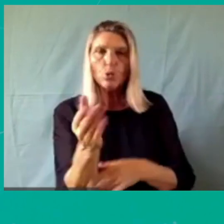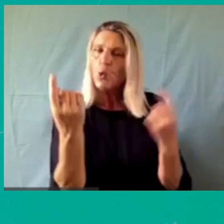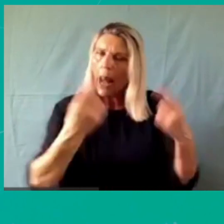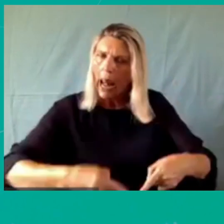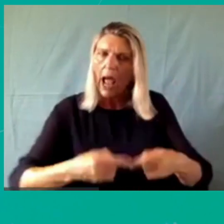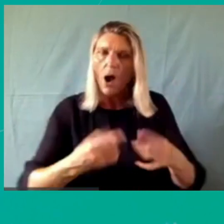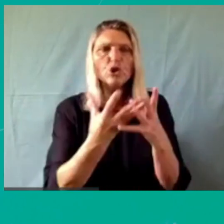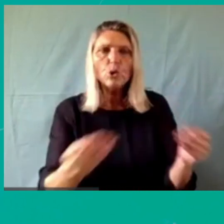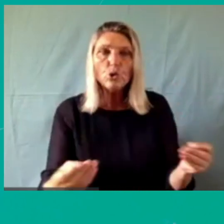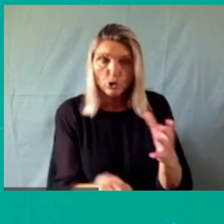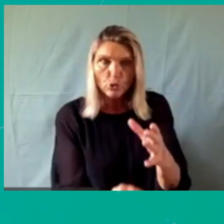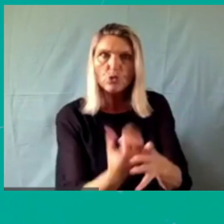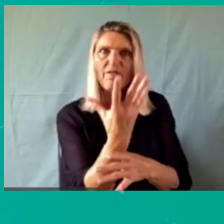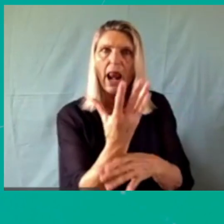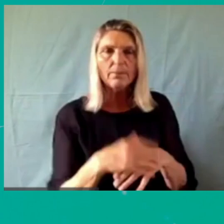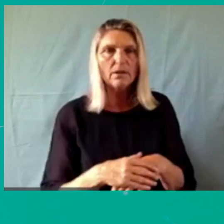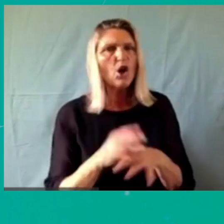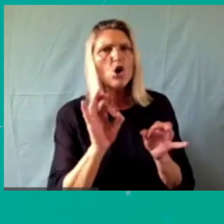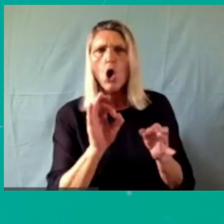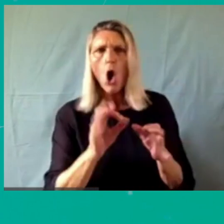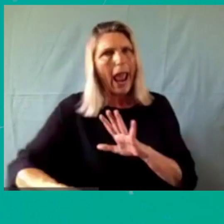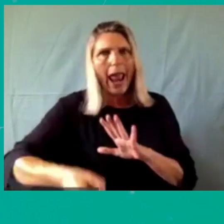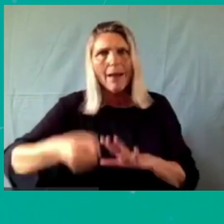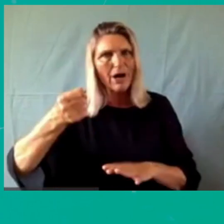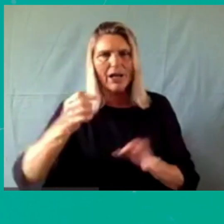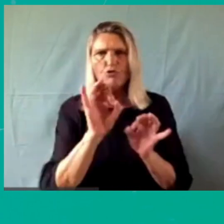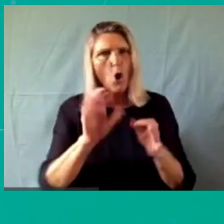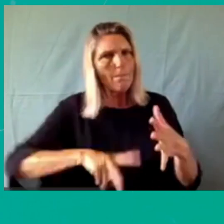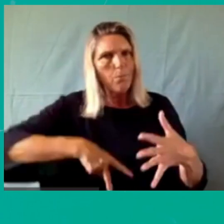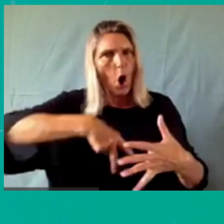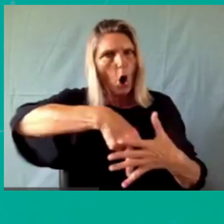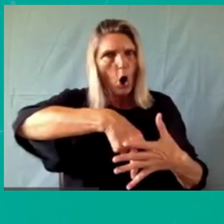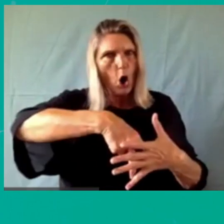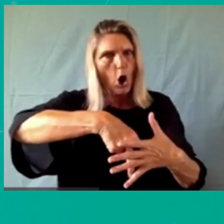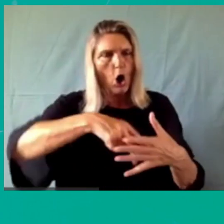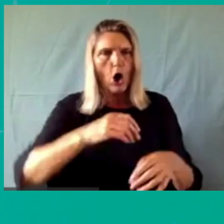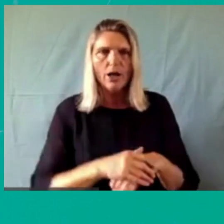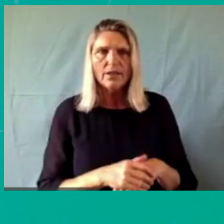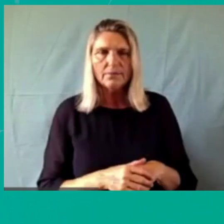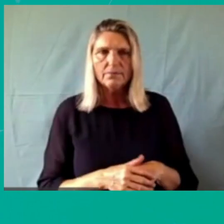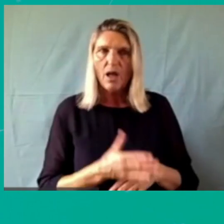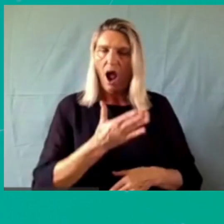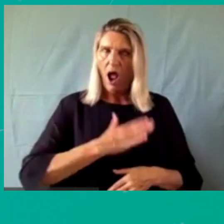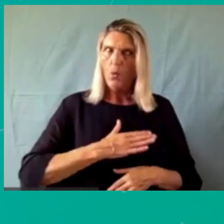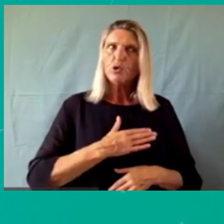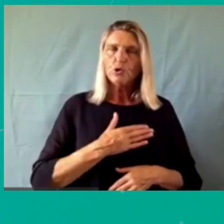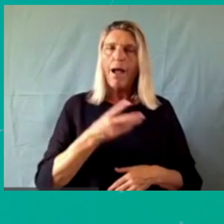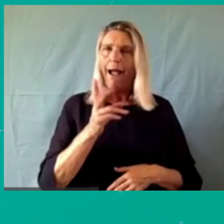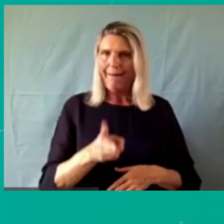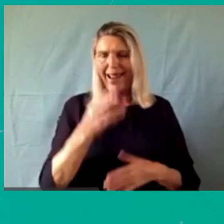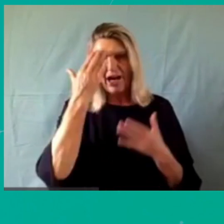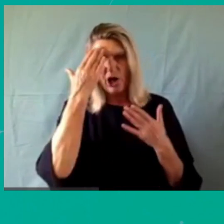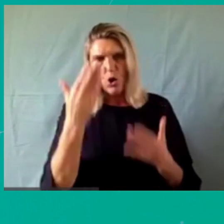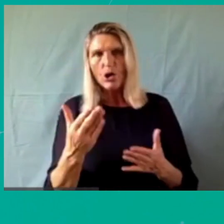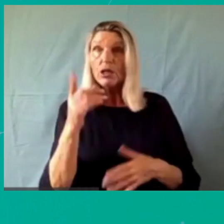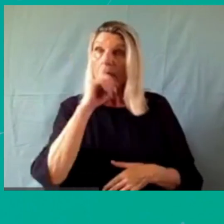frustrate innovation. And I also just want to acknowledge once again that the speakers here this morning, the